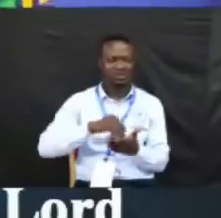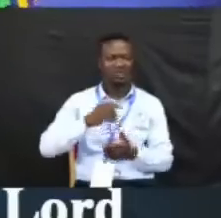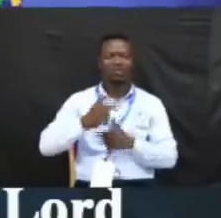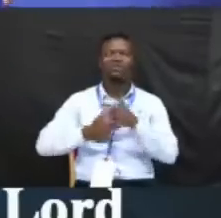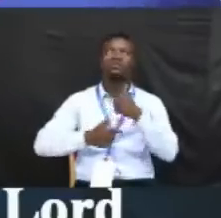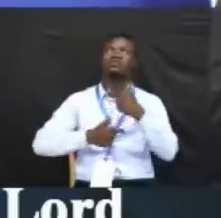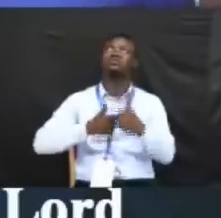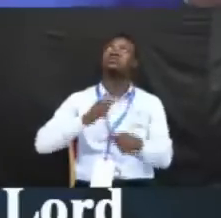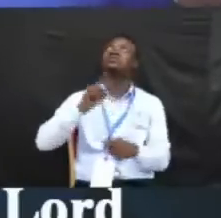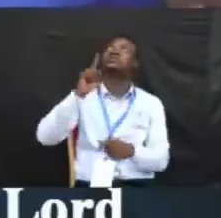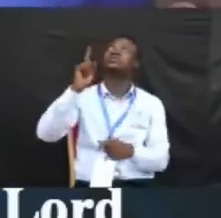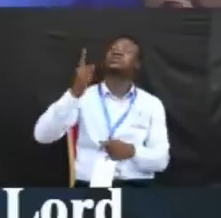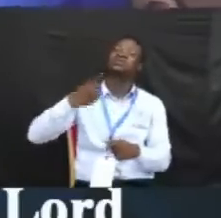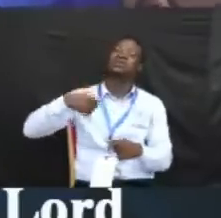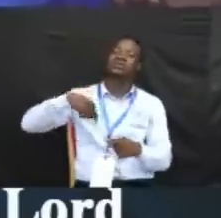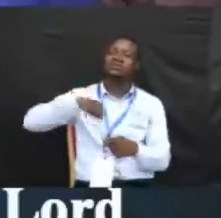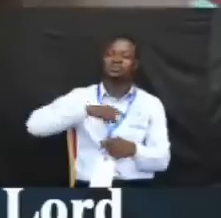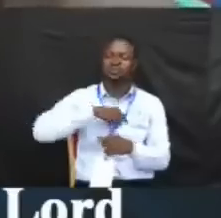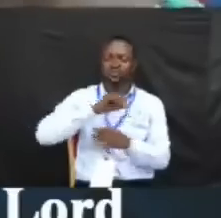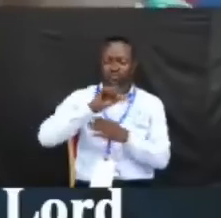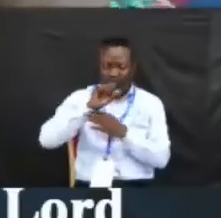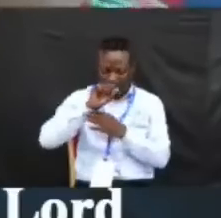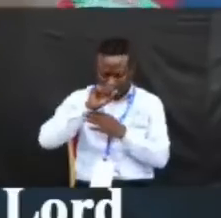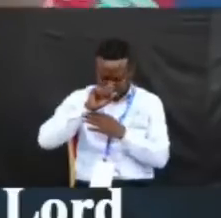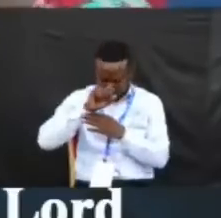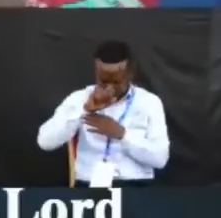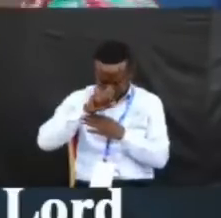Gracious we